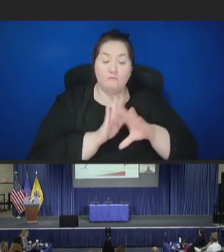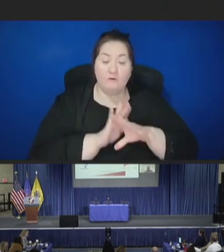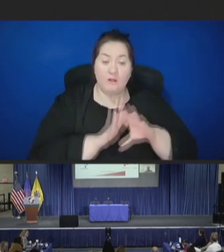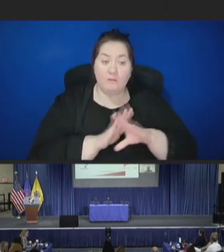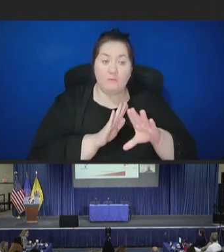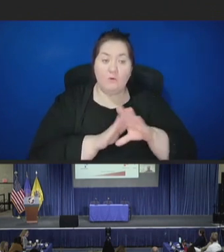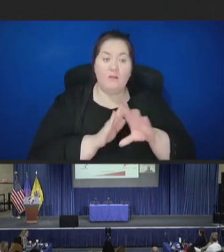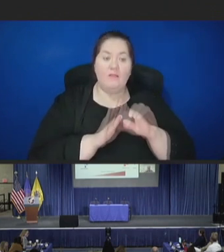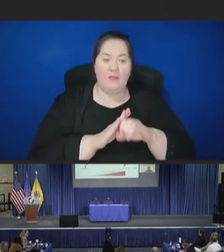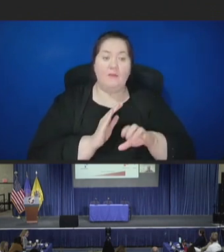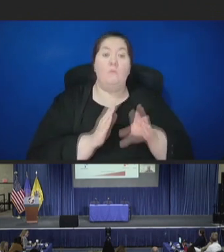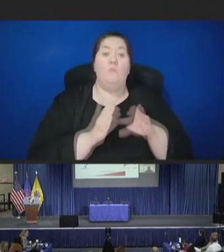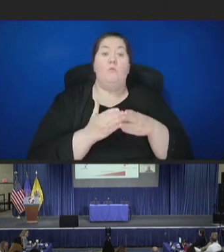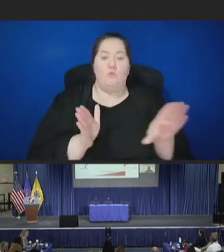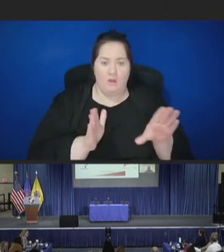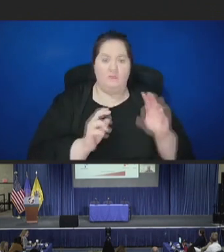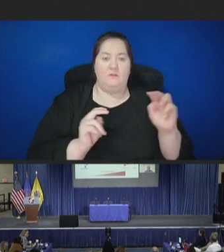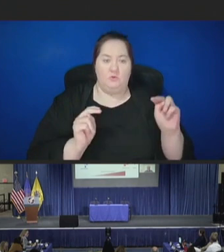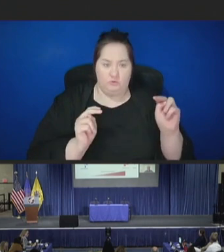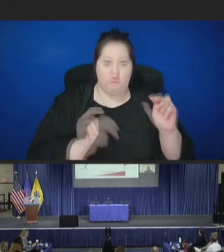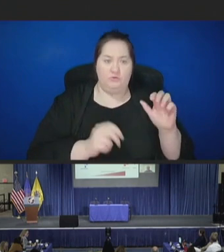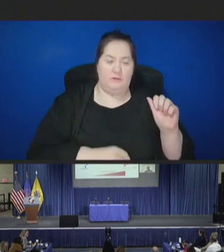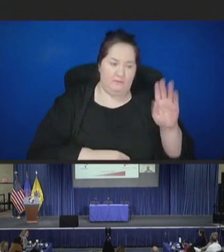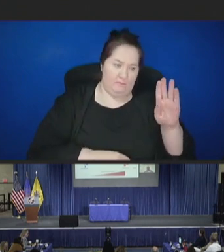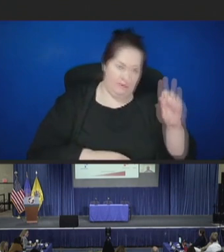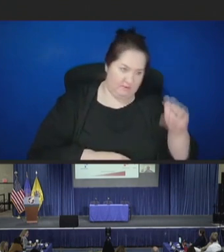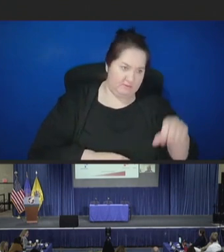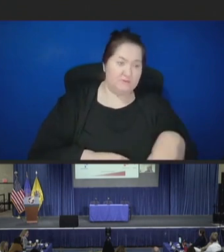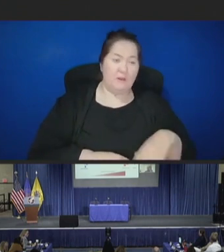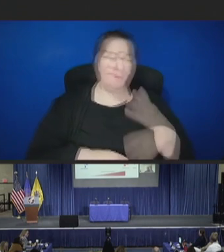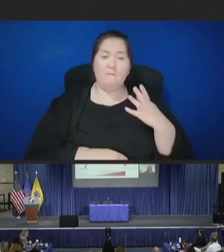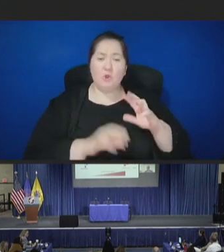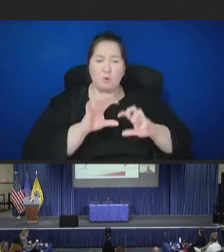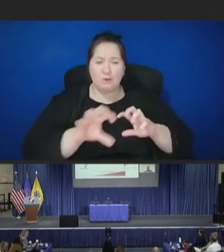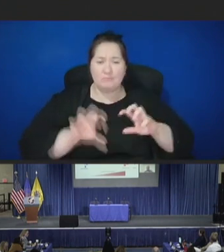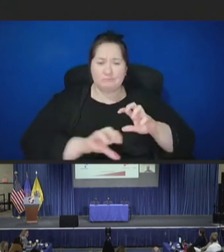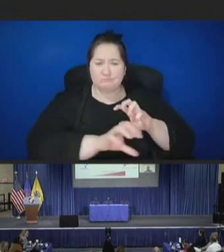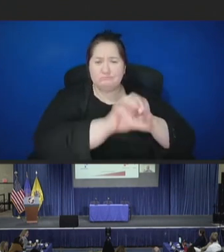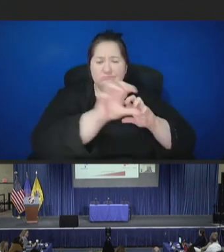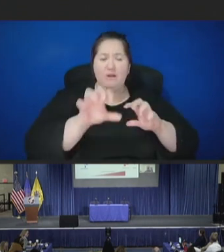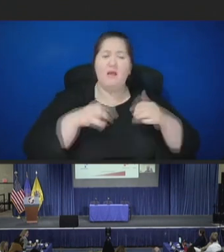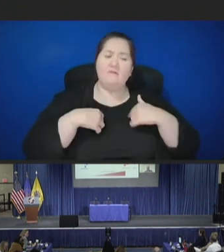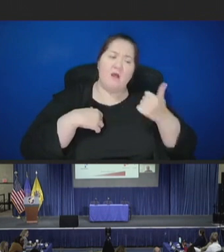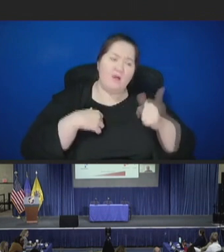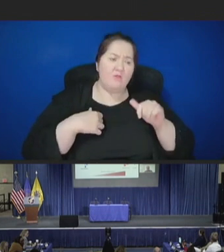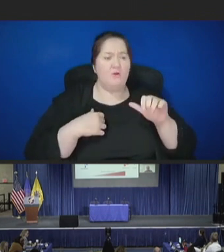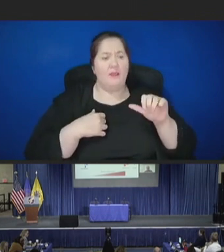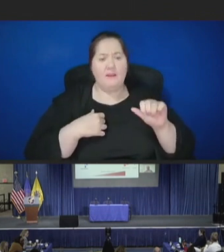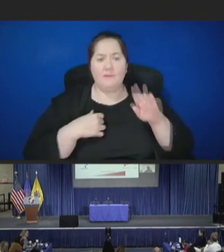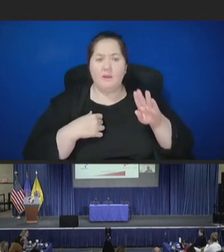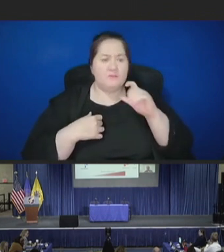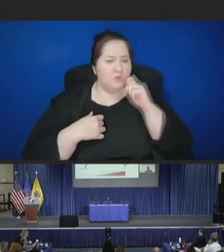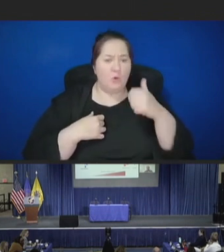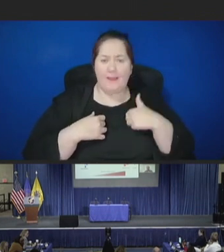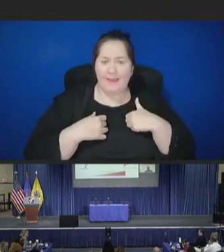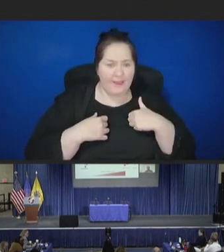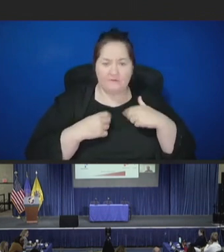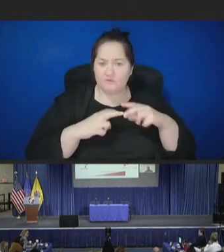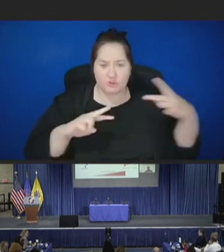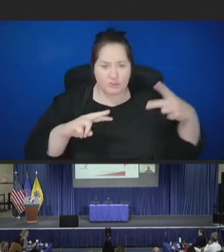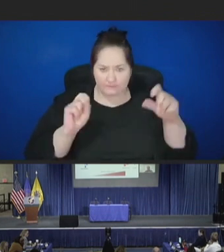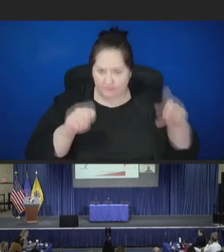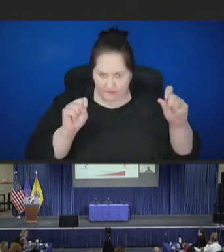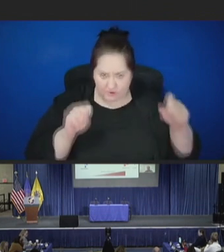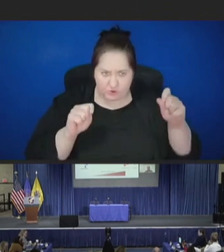broadly neutralizing antibodies. And these blue ones have other antibodies on their surface that don't have the genetic potential